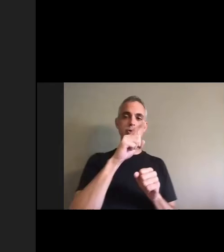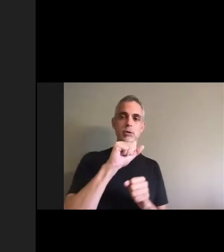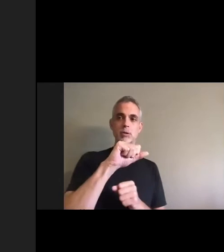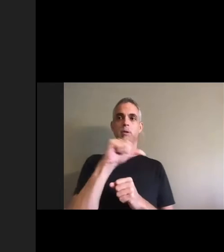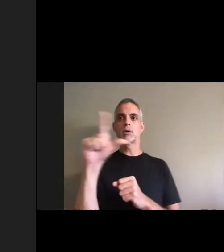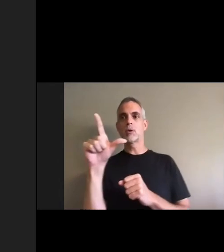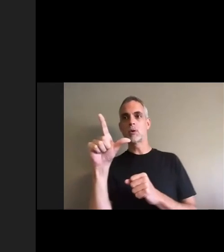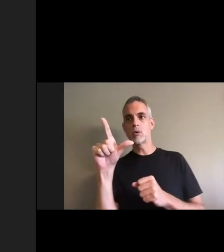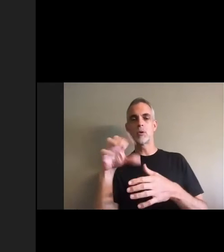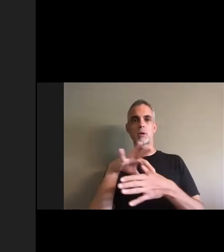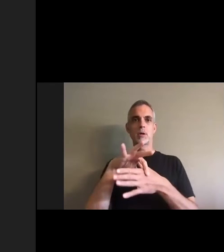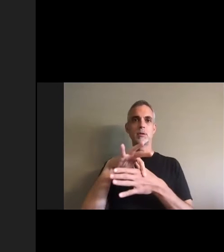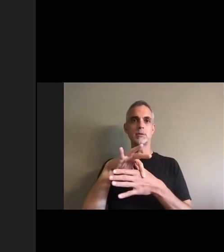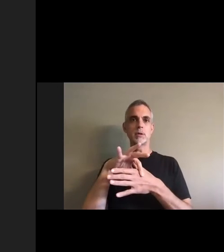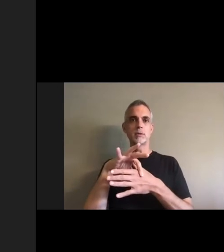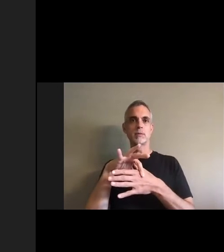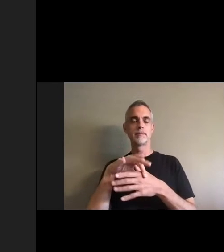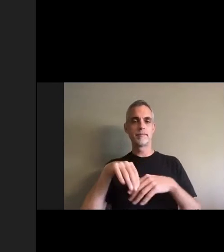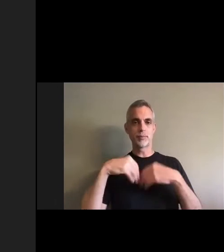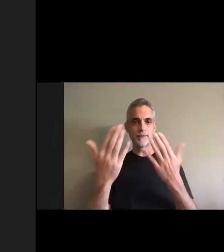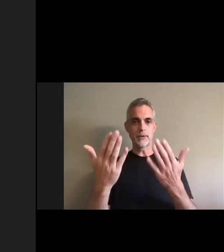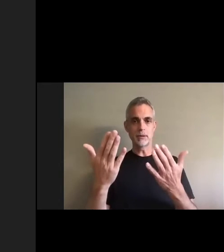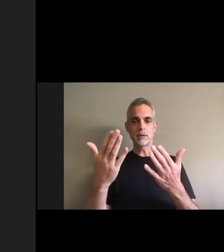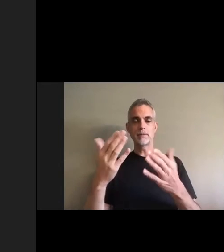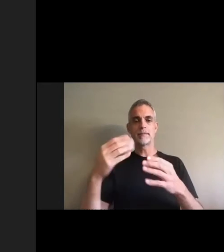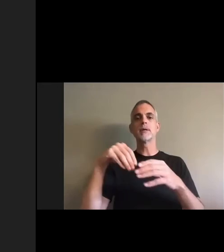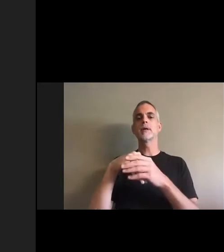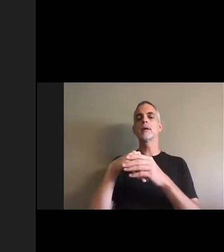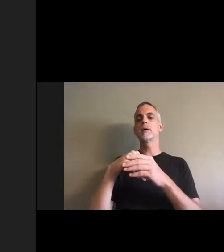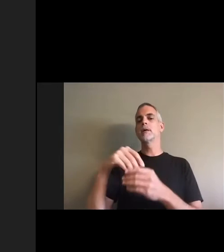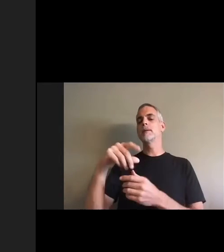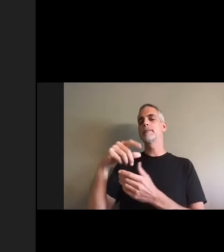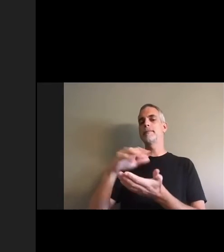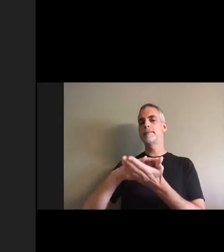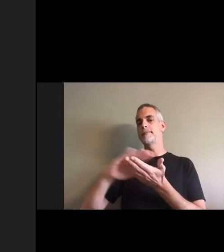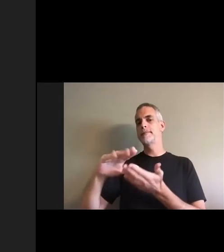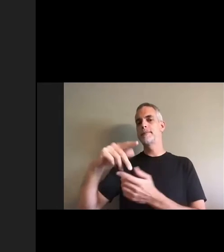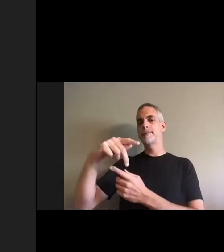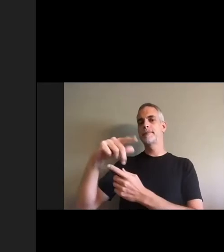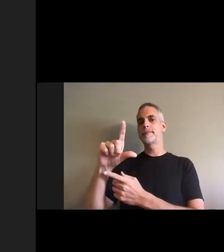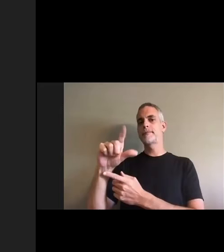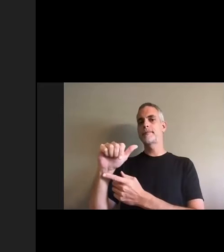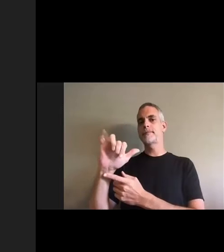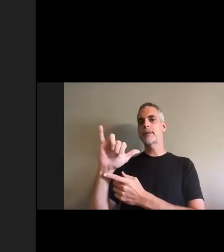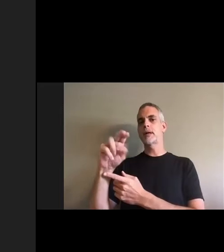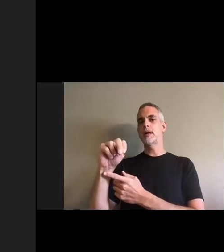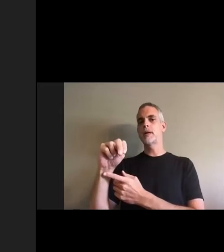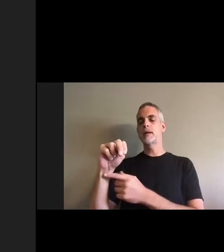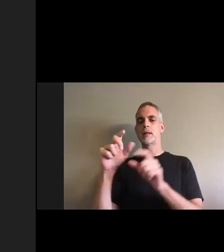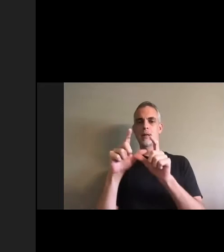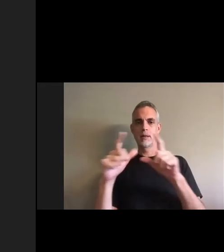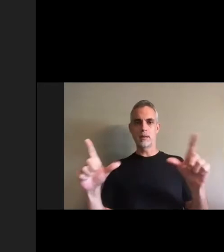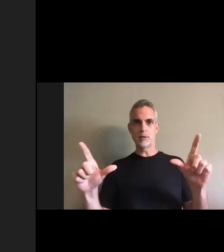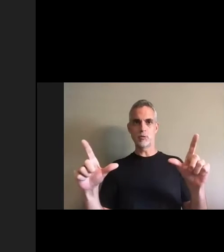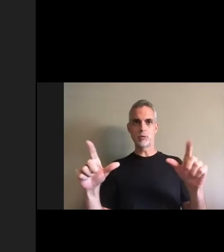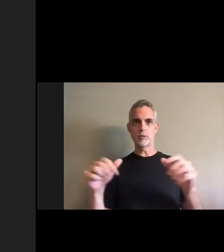First of all, you want to make sure that the content that you provided is in plain, simple language, easy